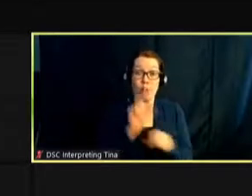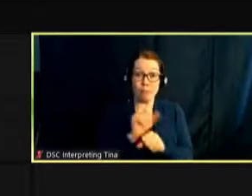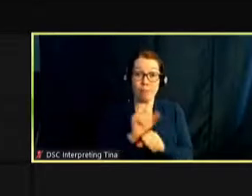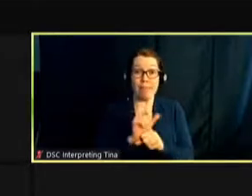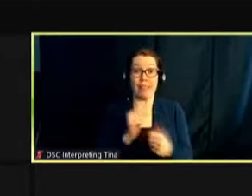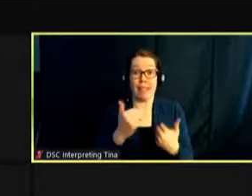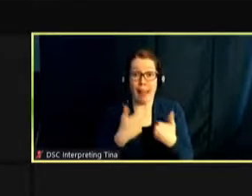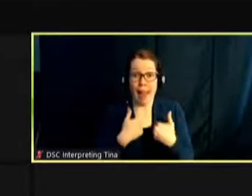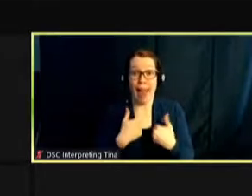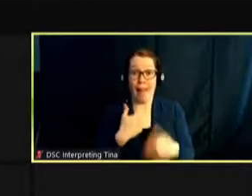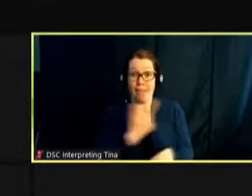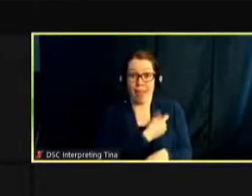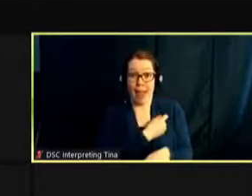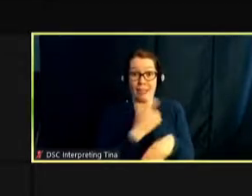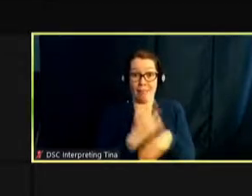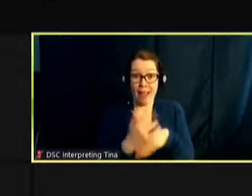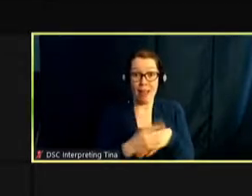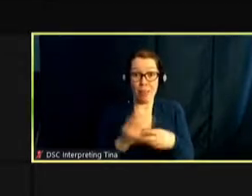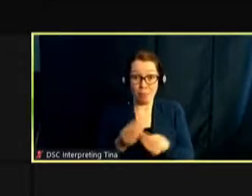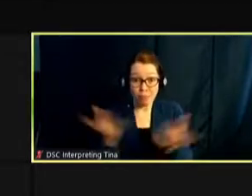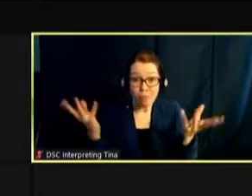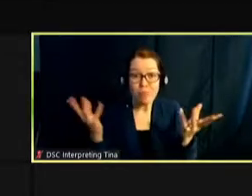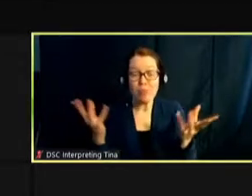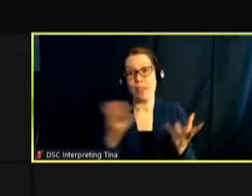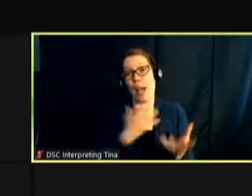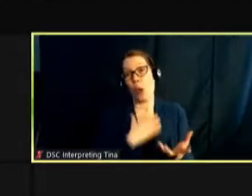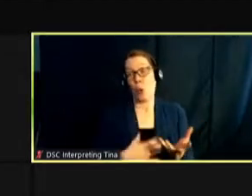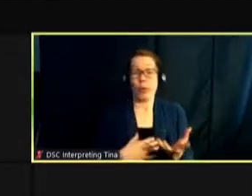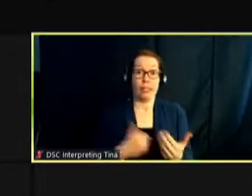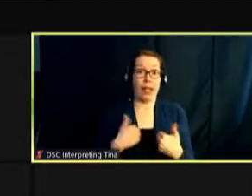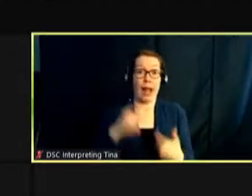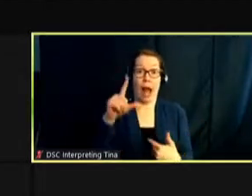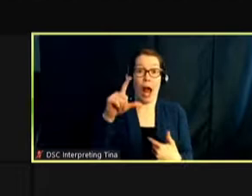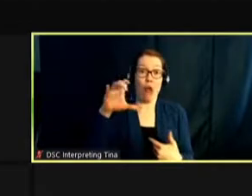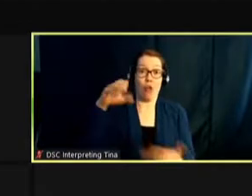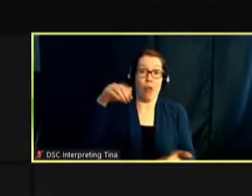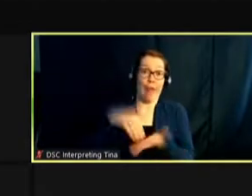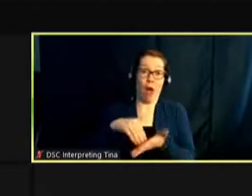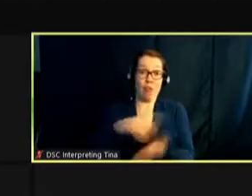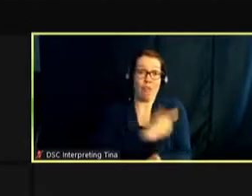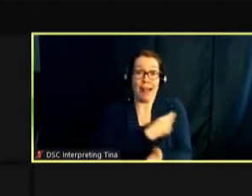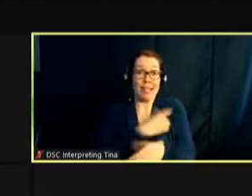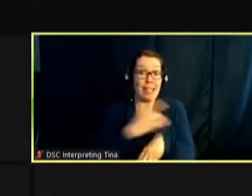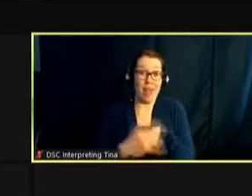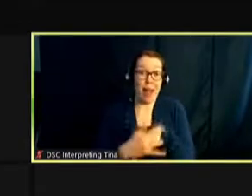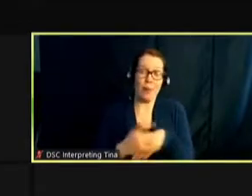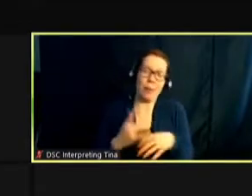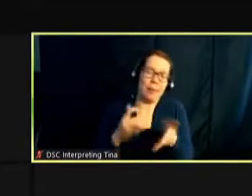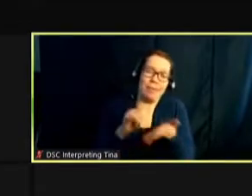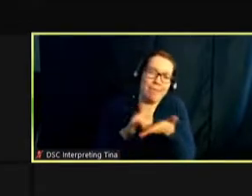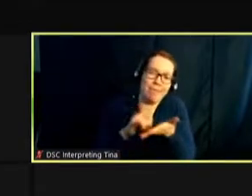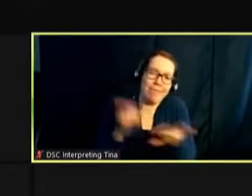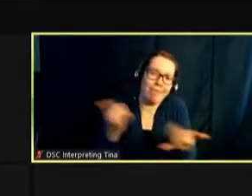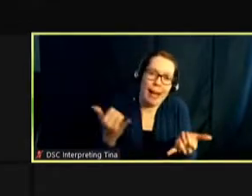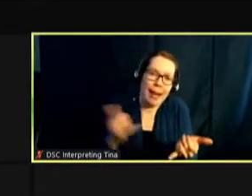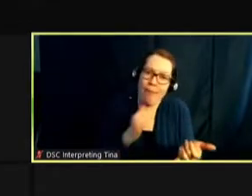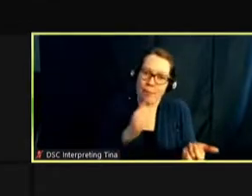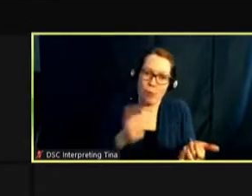community. I wish we were able to have, you know, 100,000 doses tomorrow, but that's not going to happen. So we have to